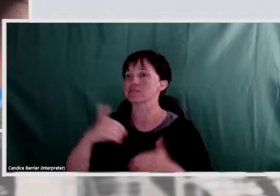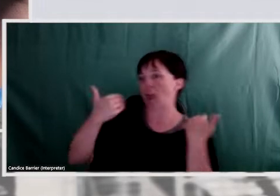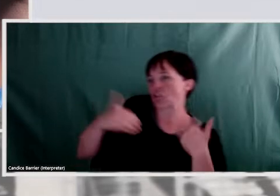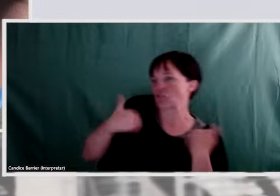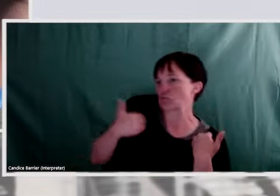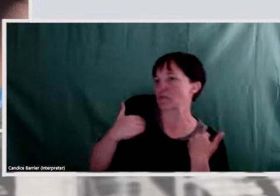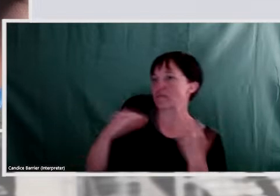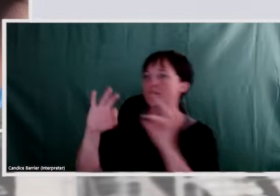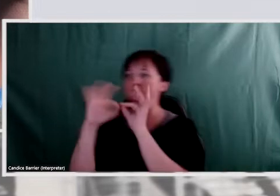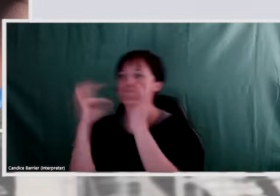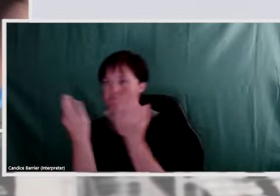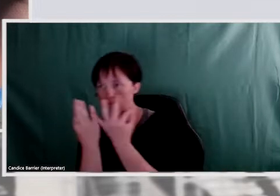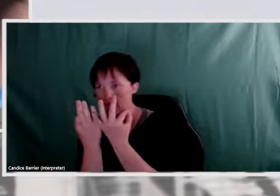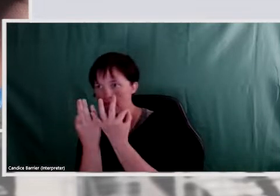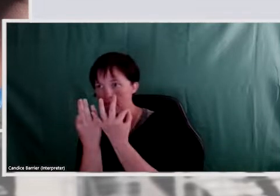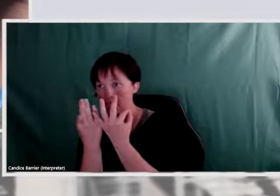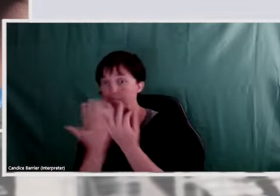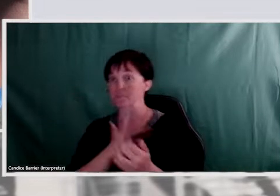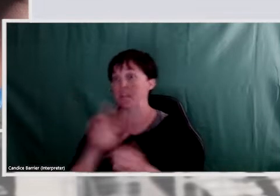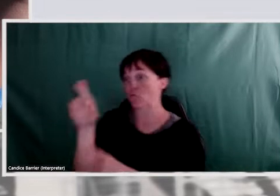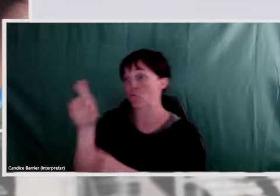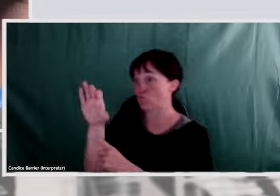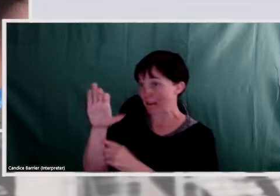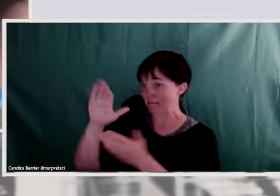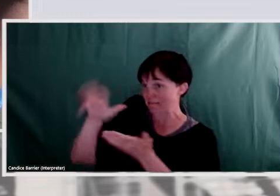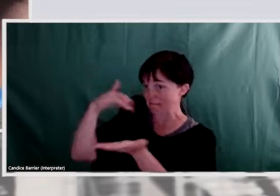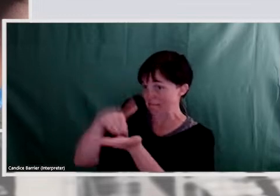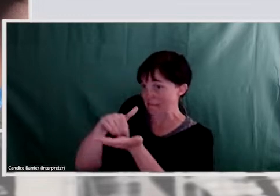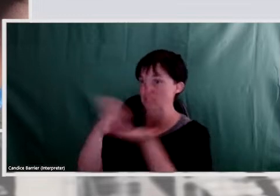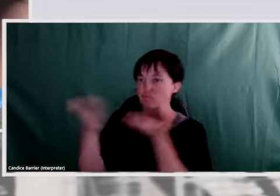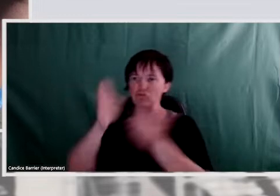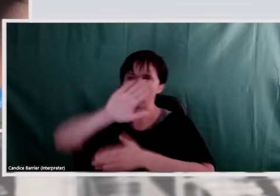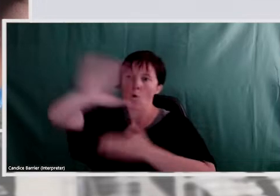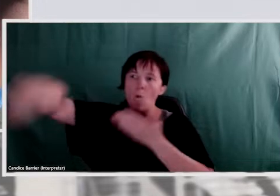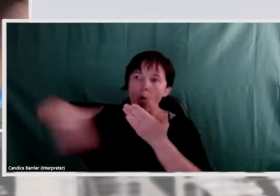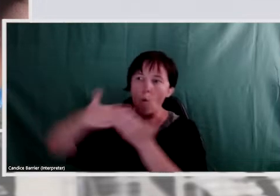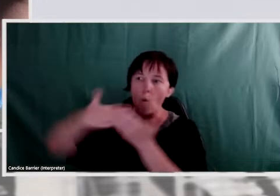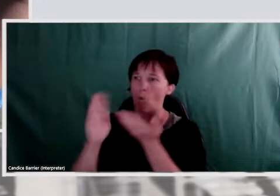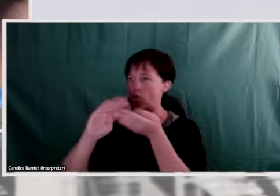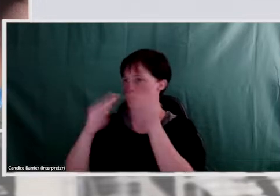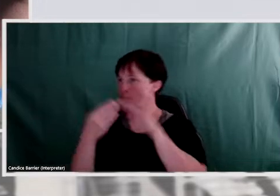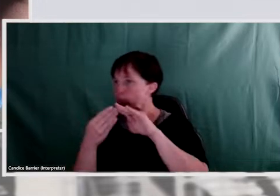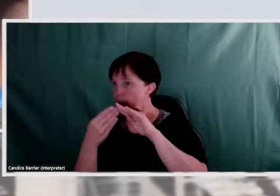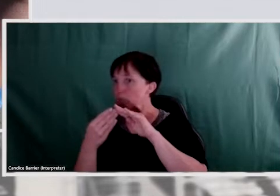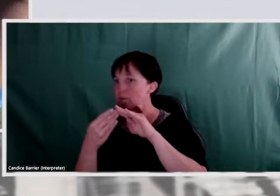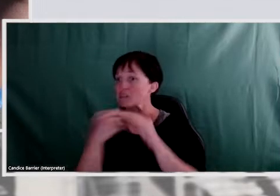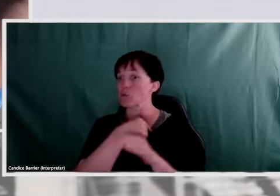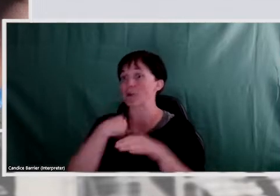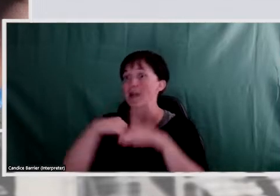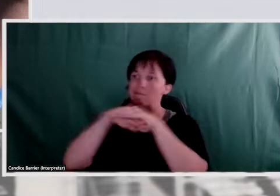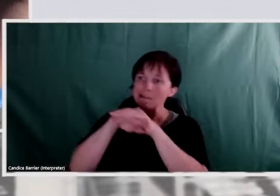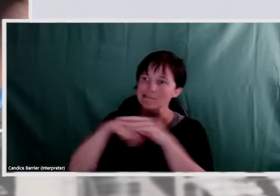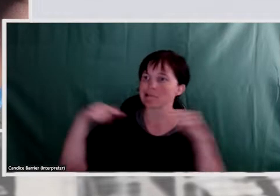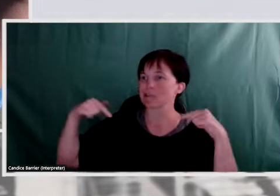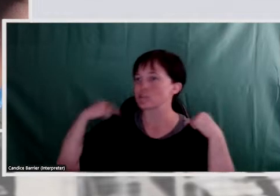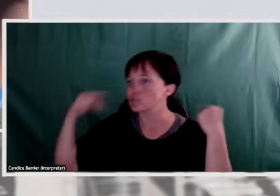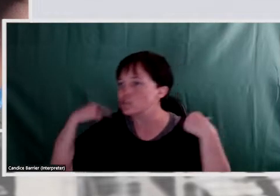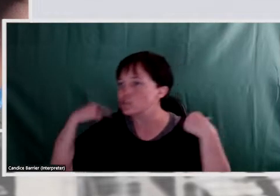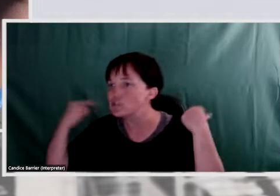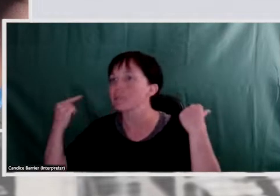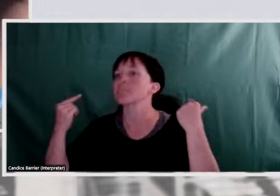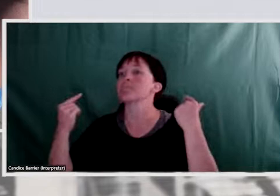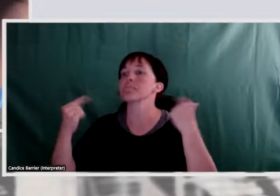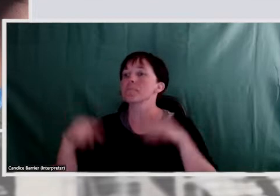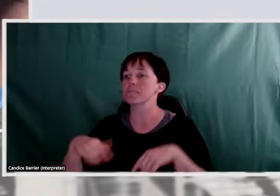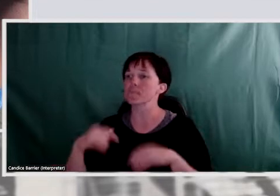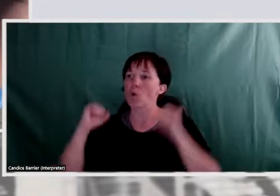families. Our recreation centers serve the entire community. We have access to a gym, we have access to a